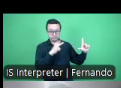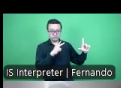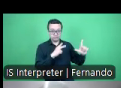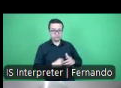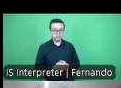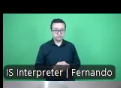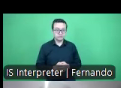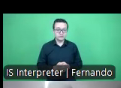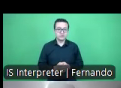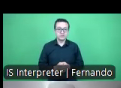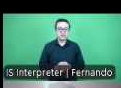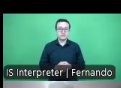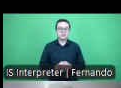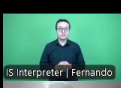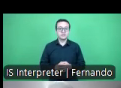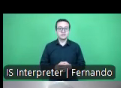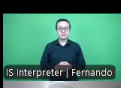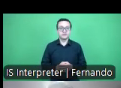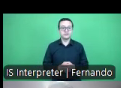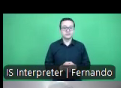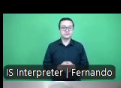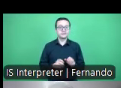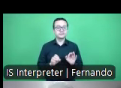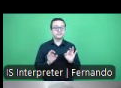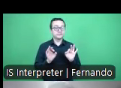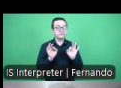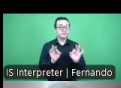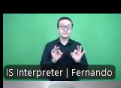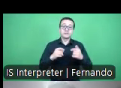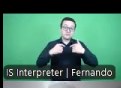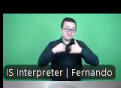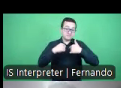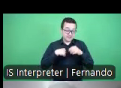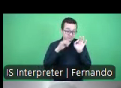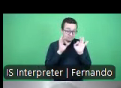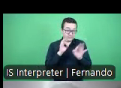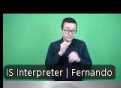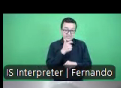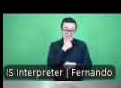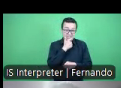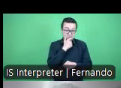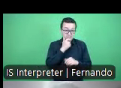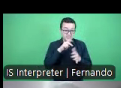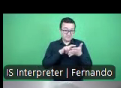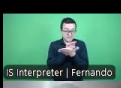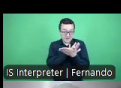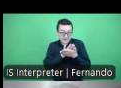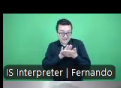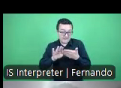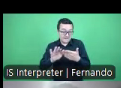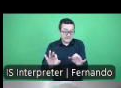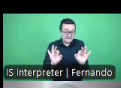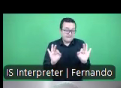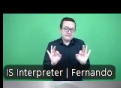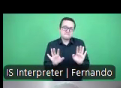belum lancar ya. Jadi because saya my berharap English is not agar that good. nanti But I do seperti hope saya that ini kemudian bisa dipahami my oleh semua presentation orang. could be well understood